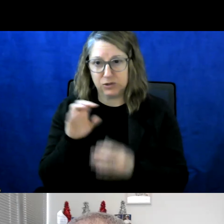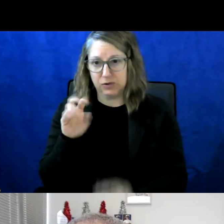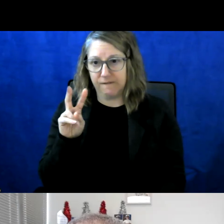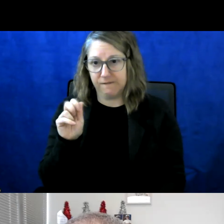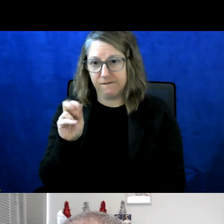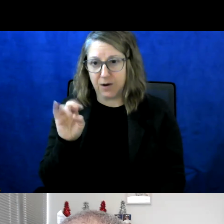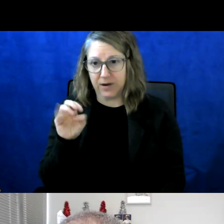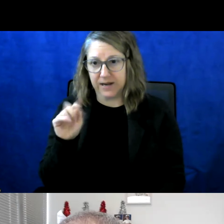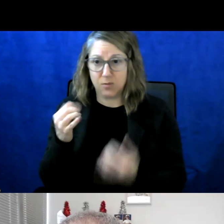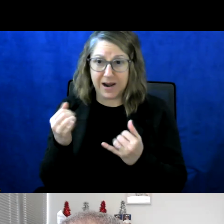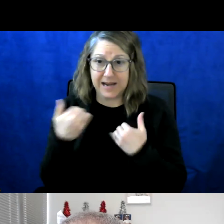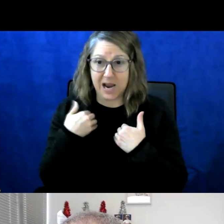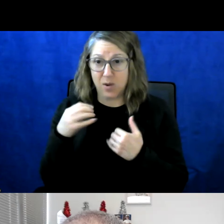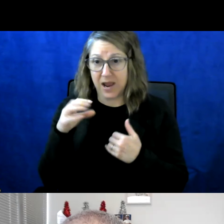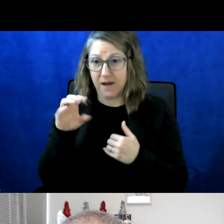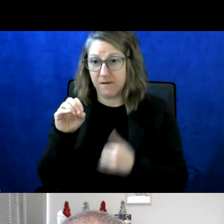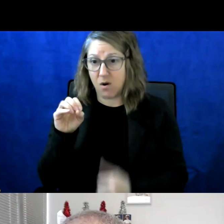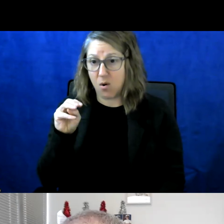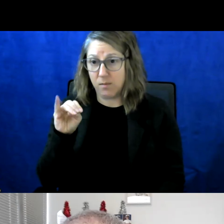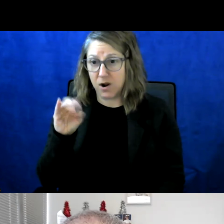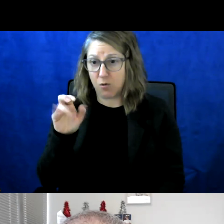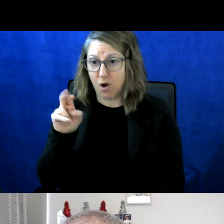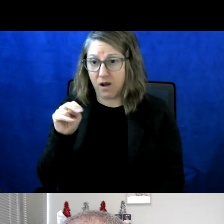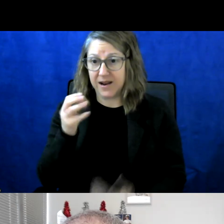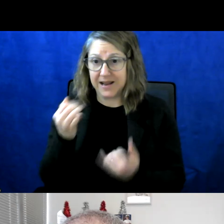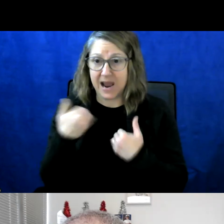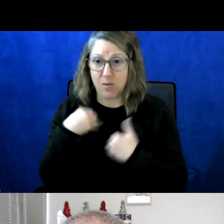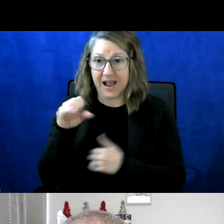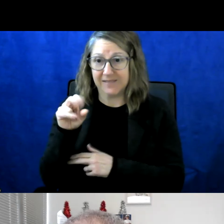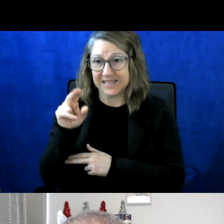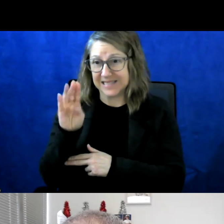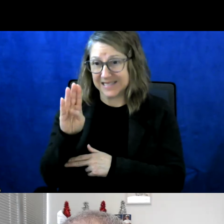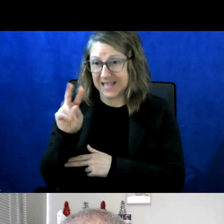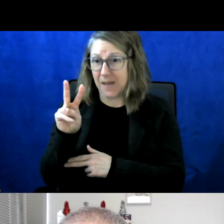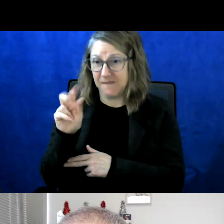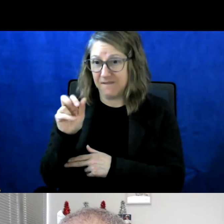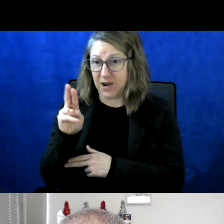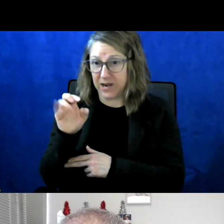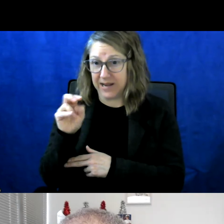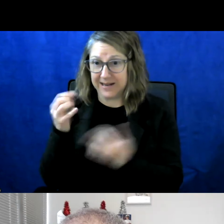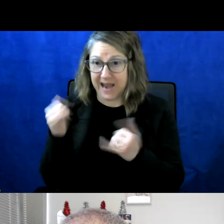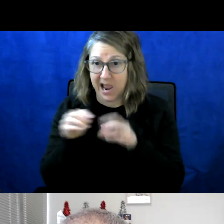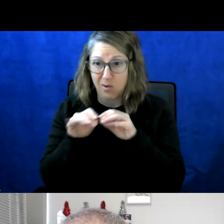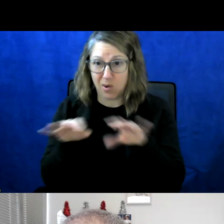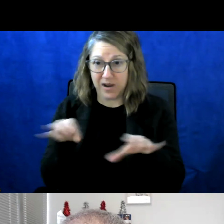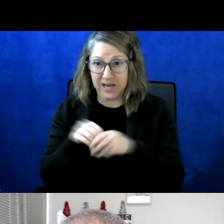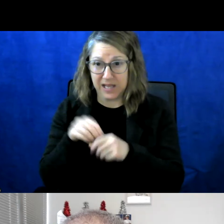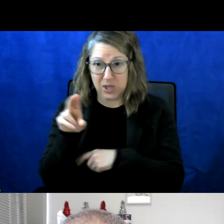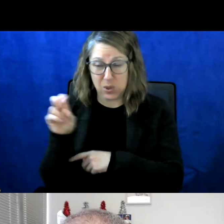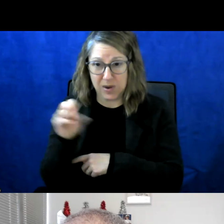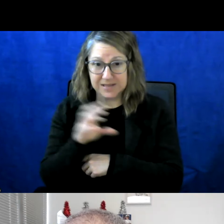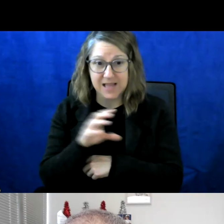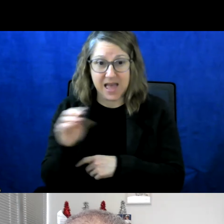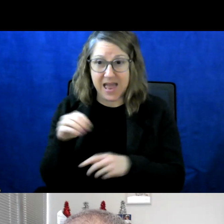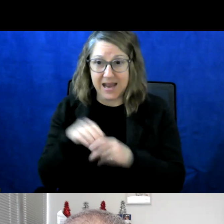and now we have these subvariants. And the subvariant that's now circulating throughout the United States and